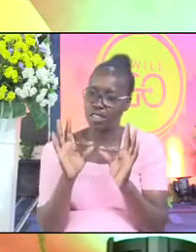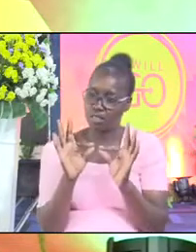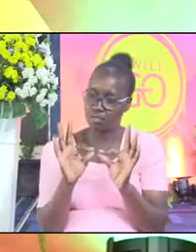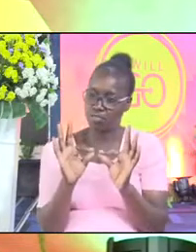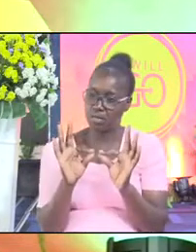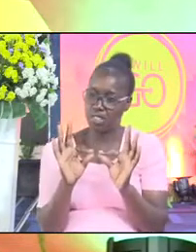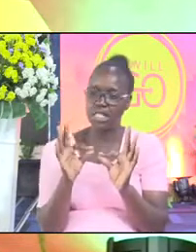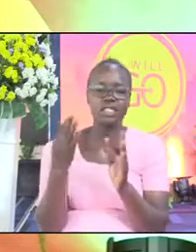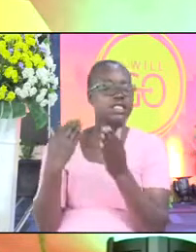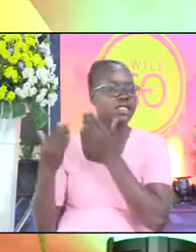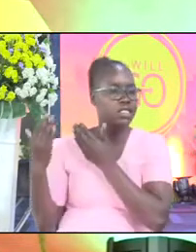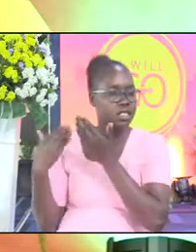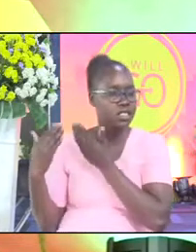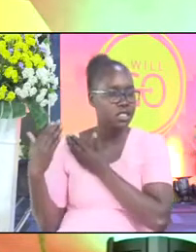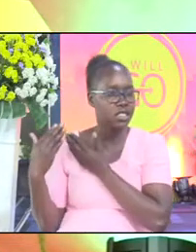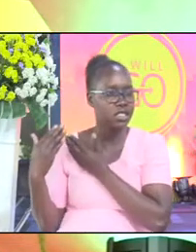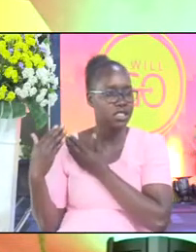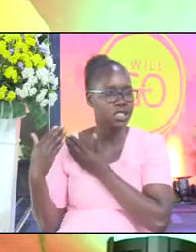history.